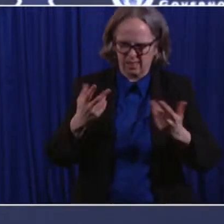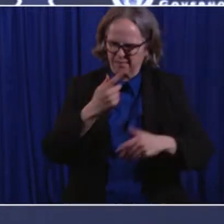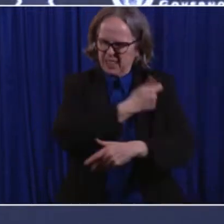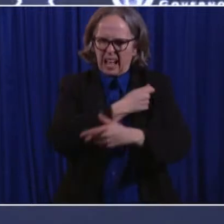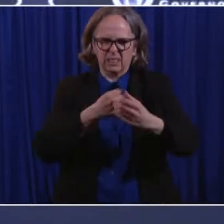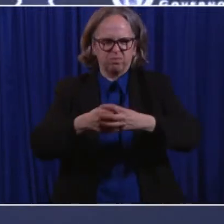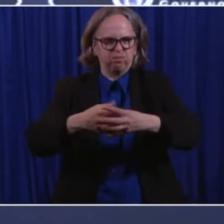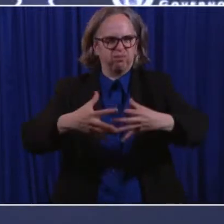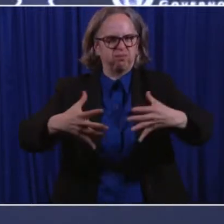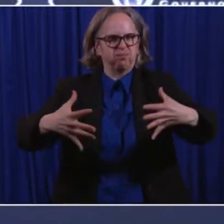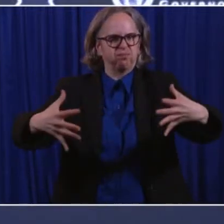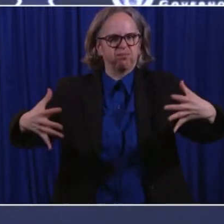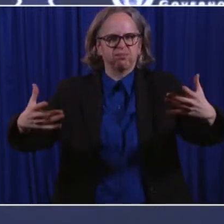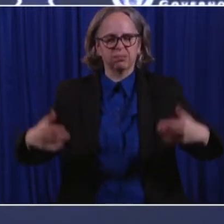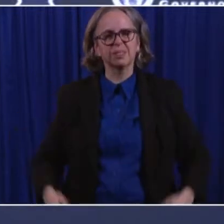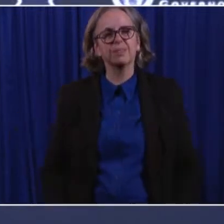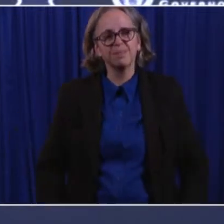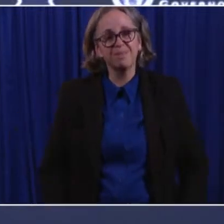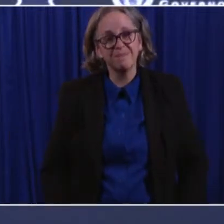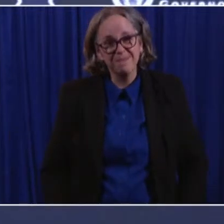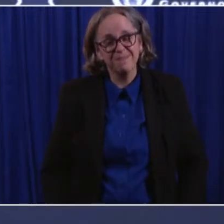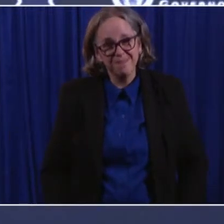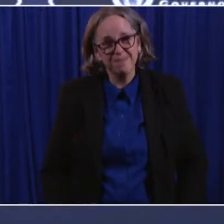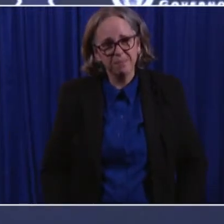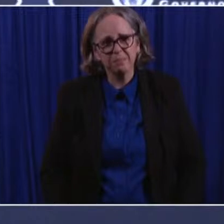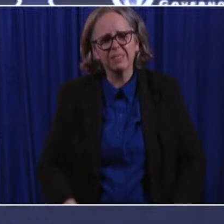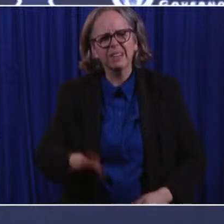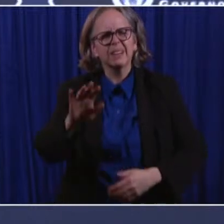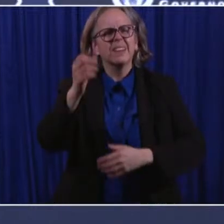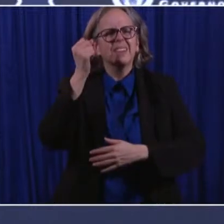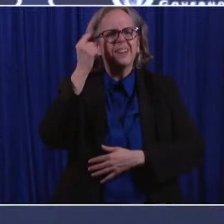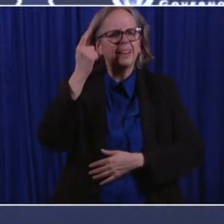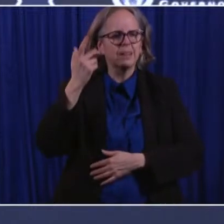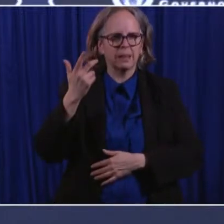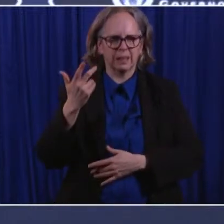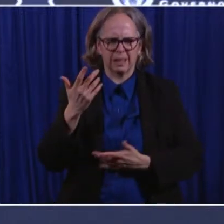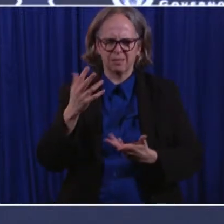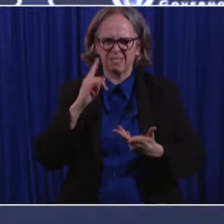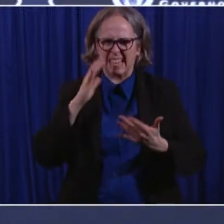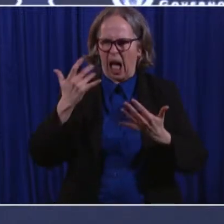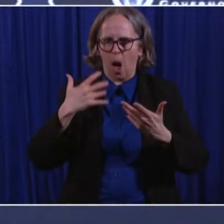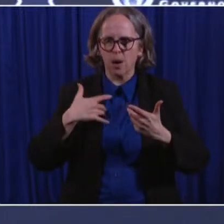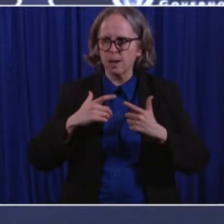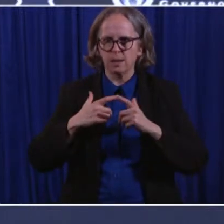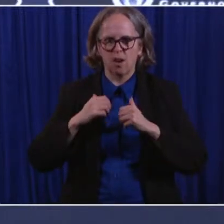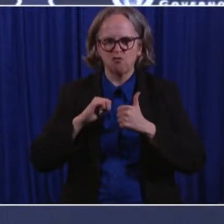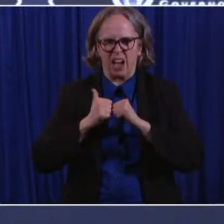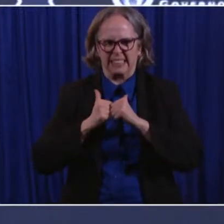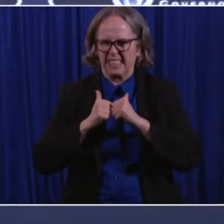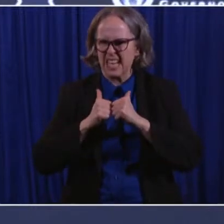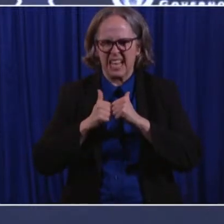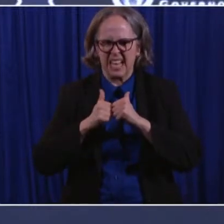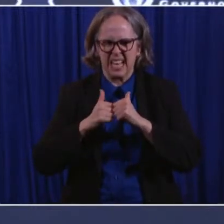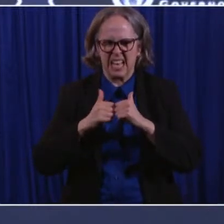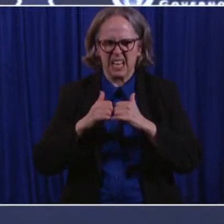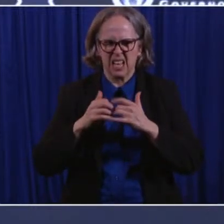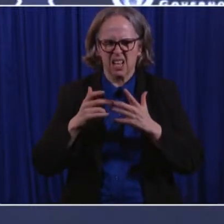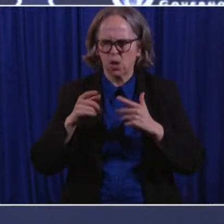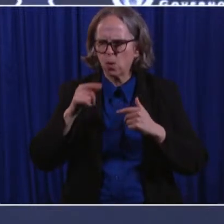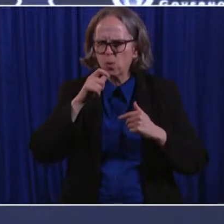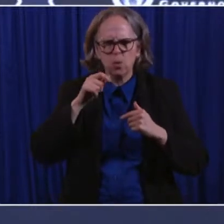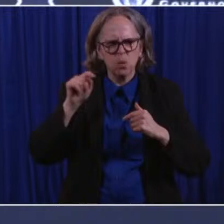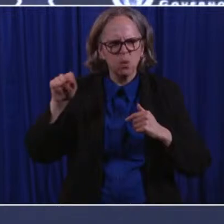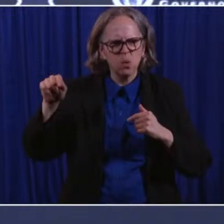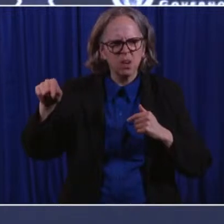race, and we don't really know exactly what the enemy is doing. But we do know from talking